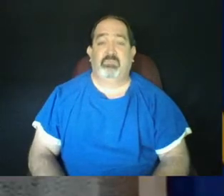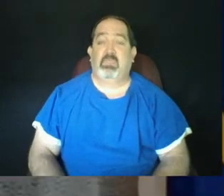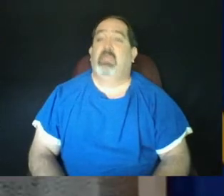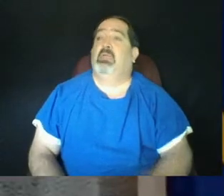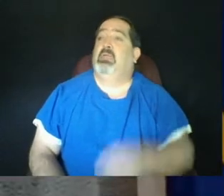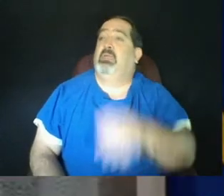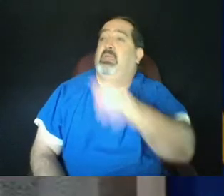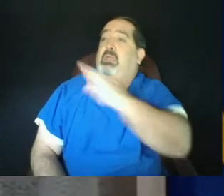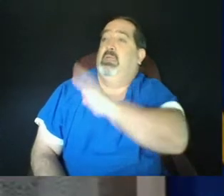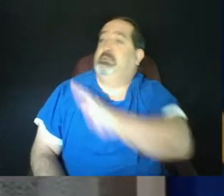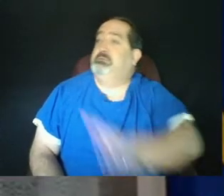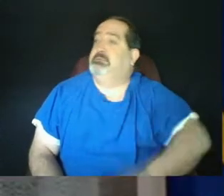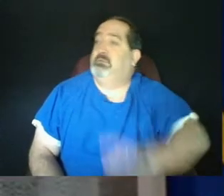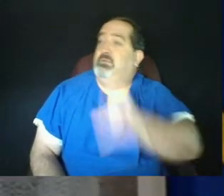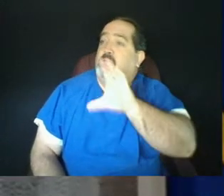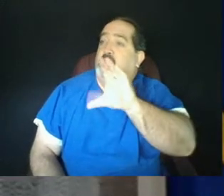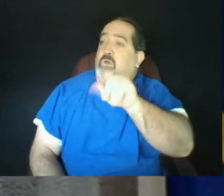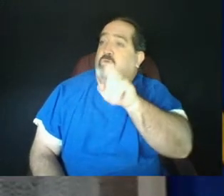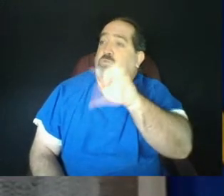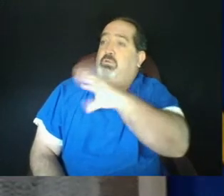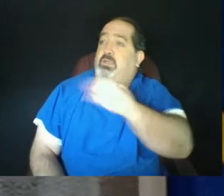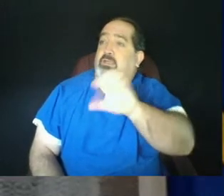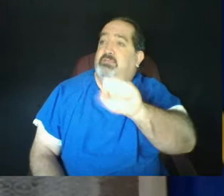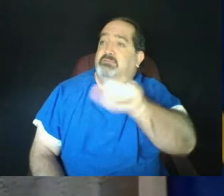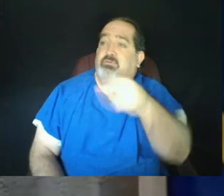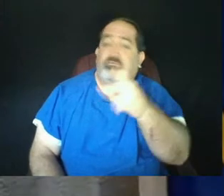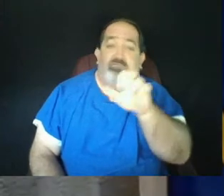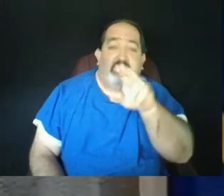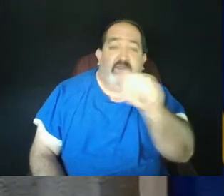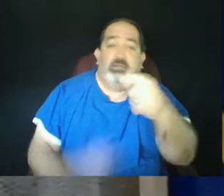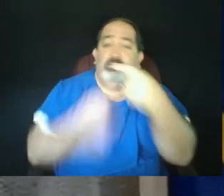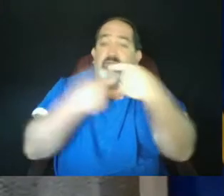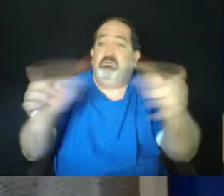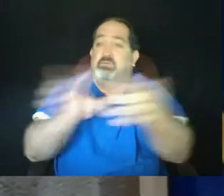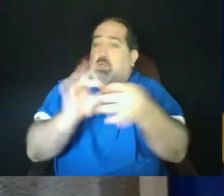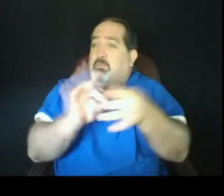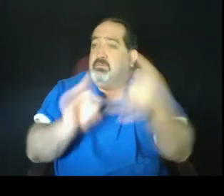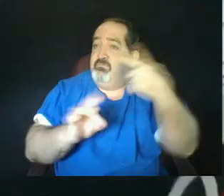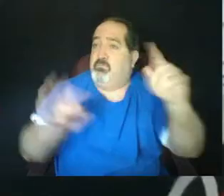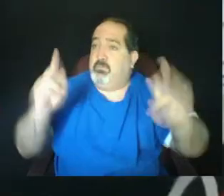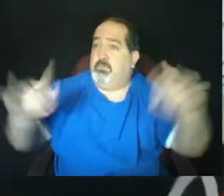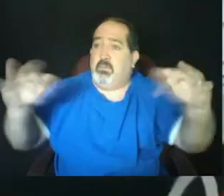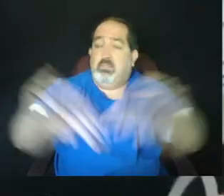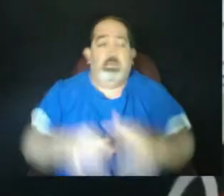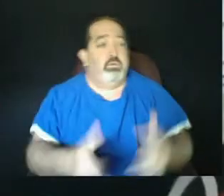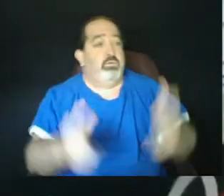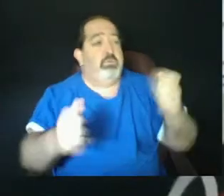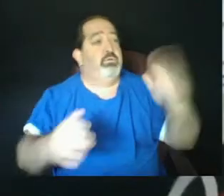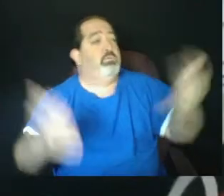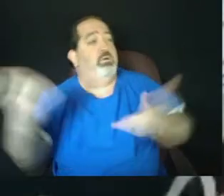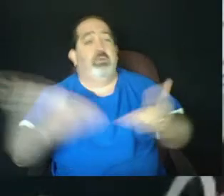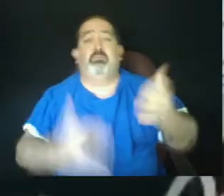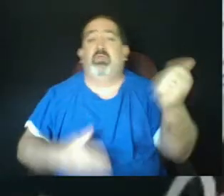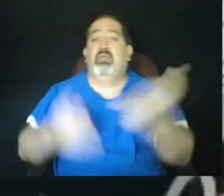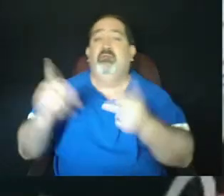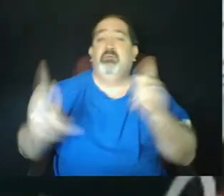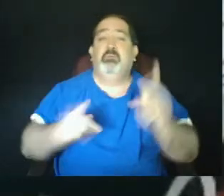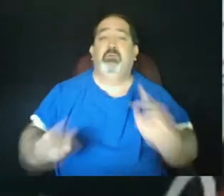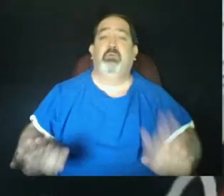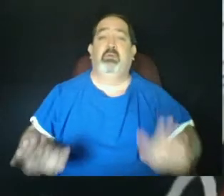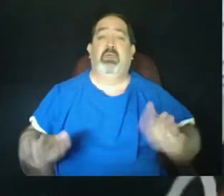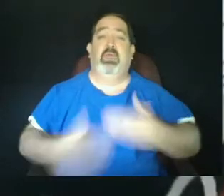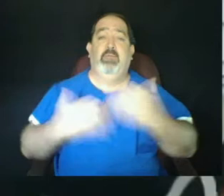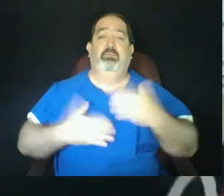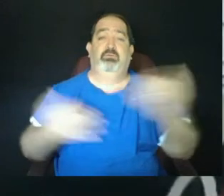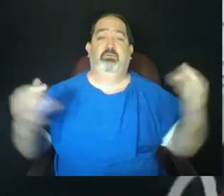Your Excellencies Connor and Serafina, do you have any comments for the gathered populace? Just a quick welcome to everyone. We're so glad you